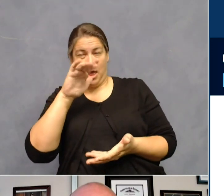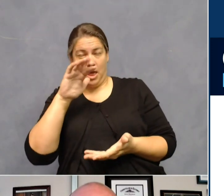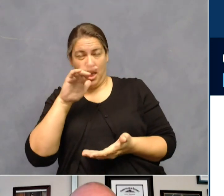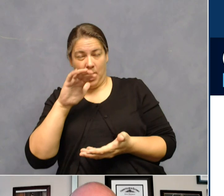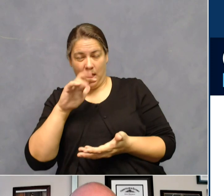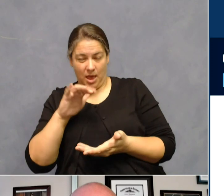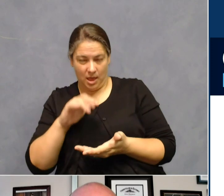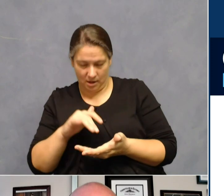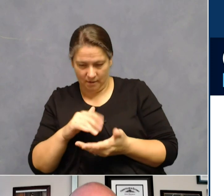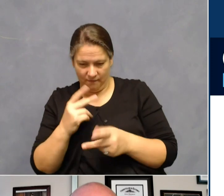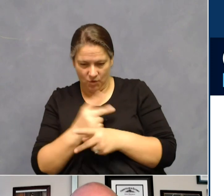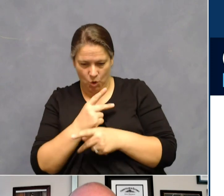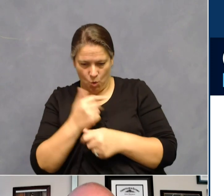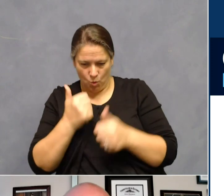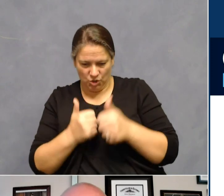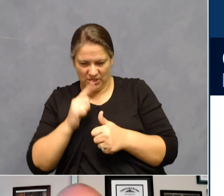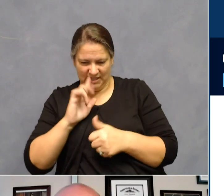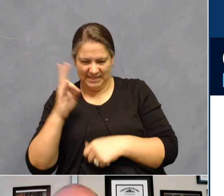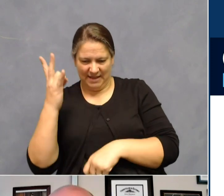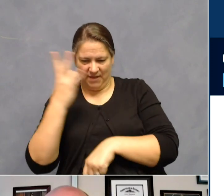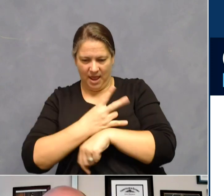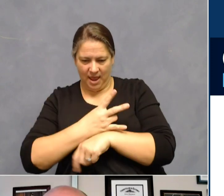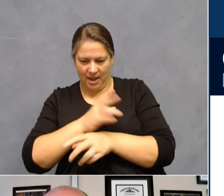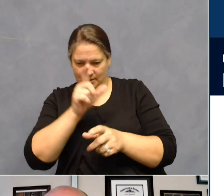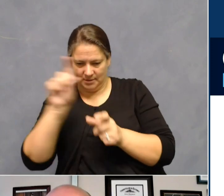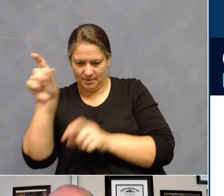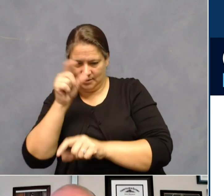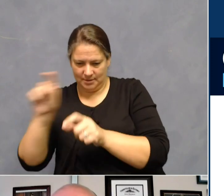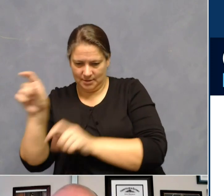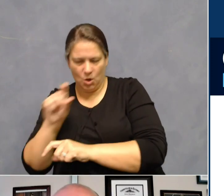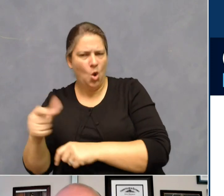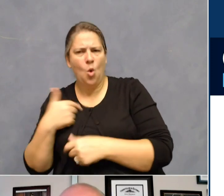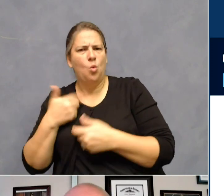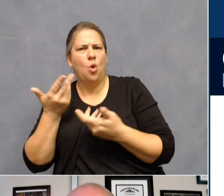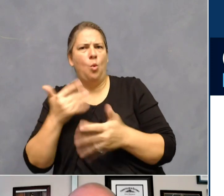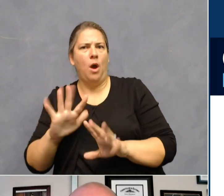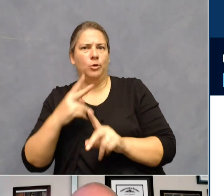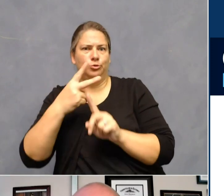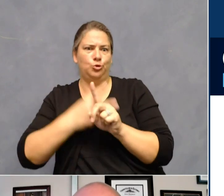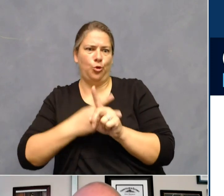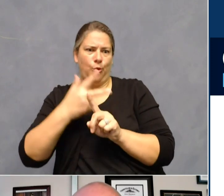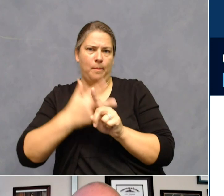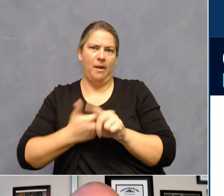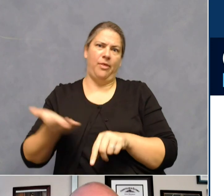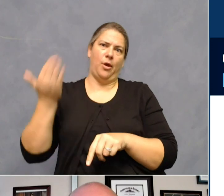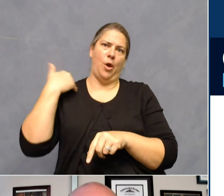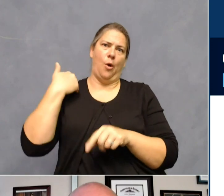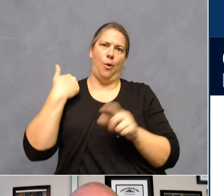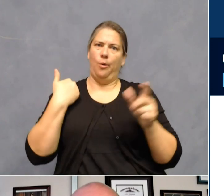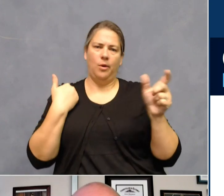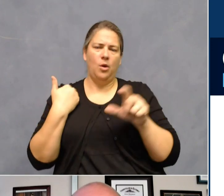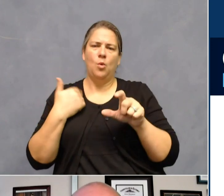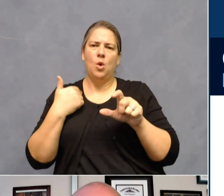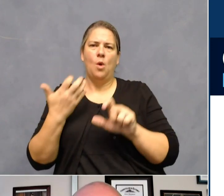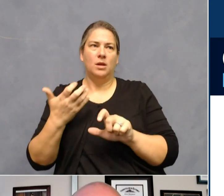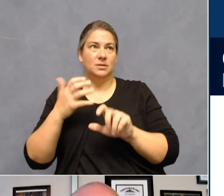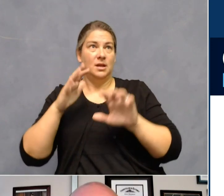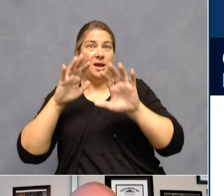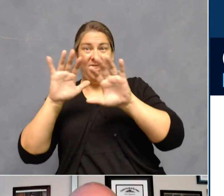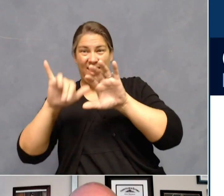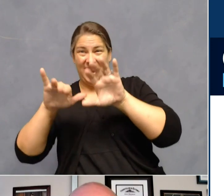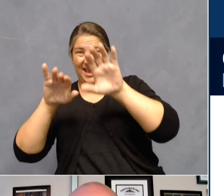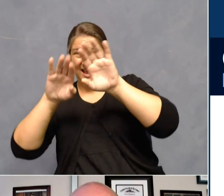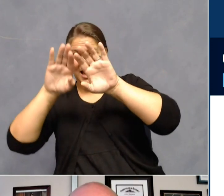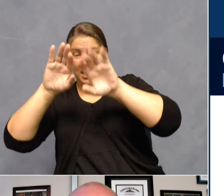the daily positivity rate. So we don't want data from 2 or 3 months in there. This will automate that process and keep that